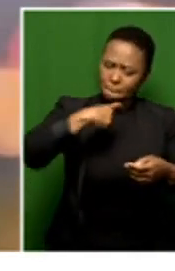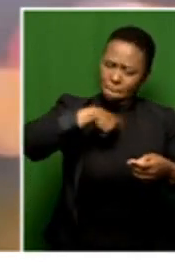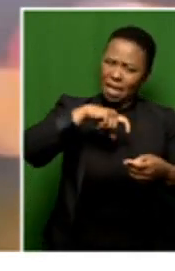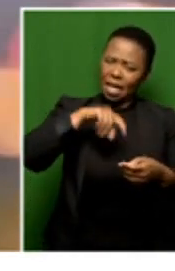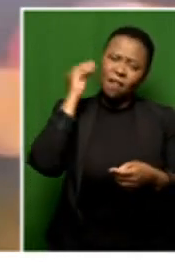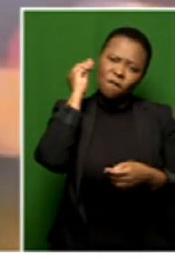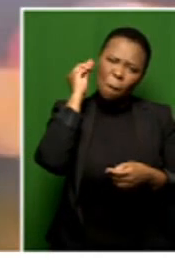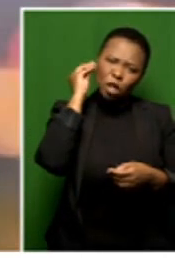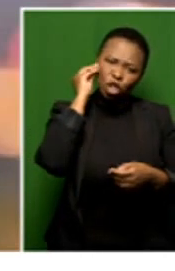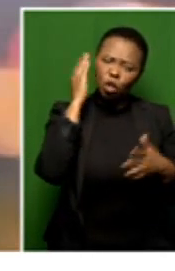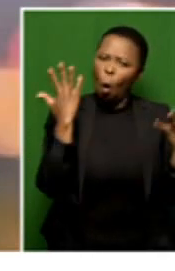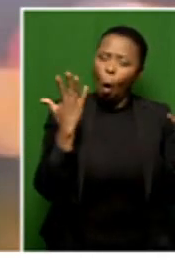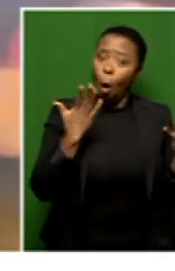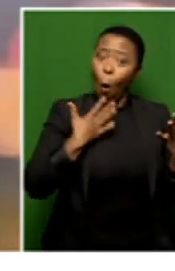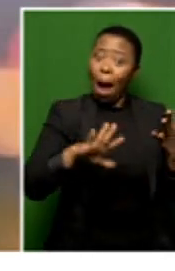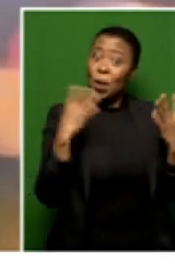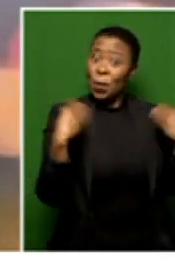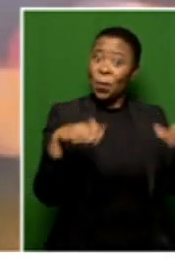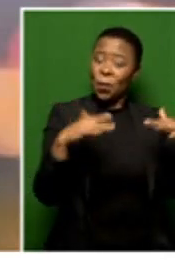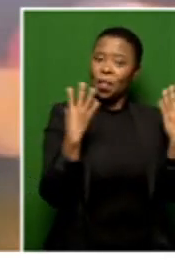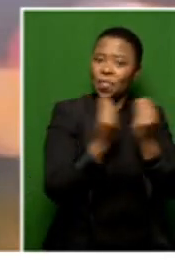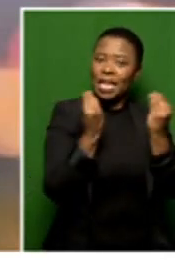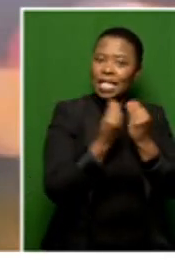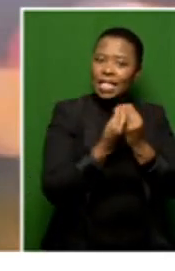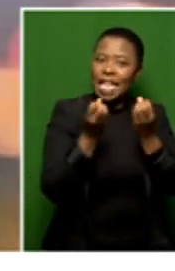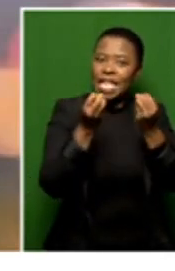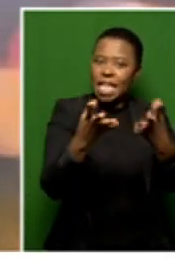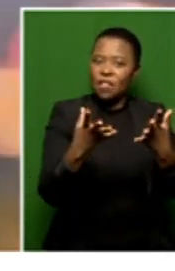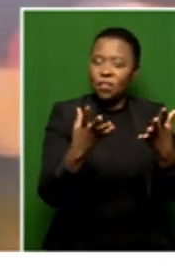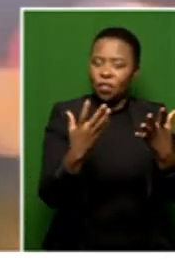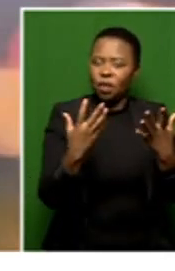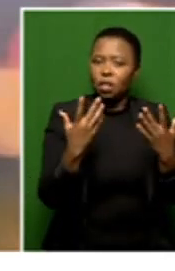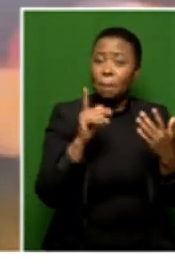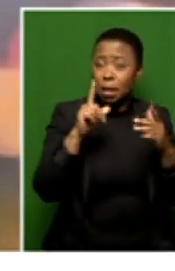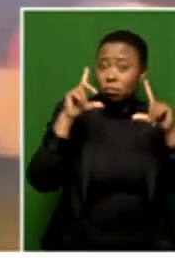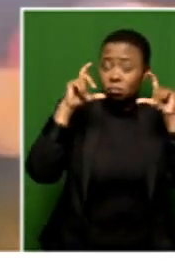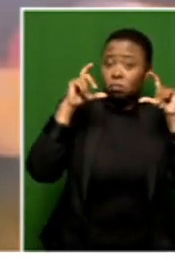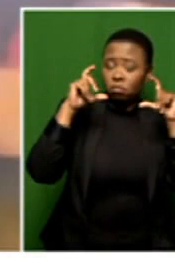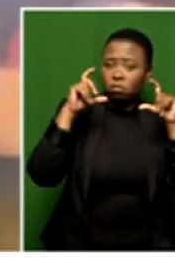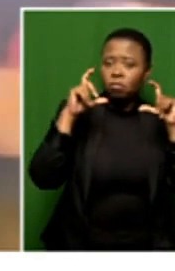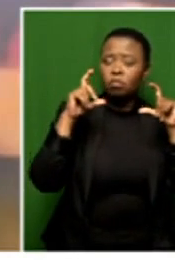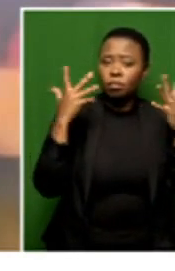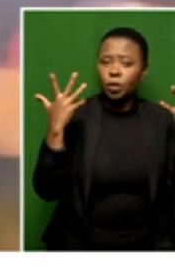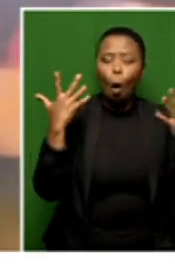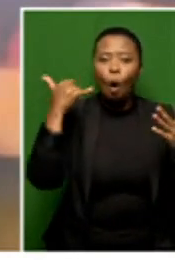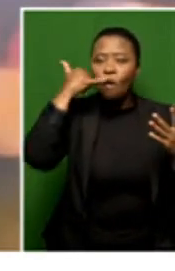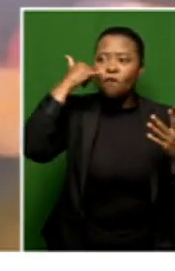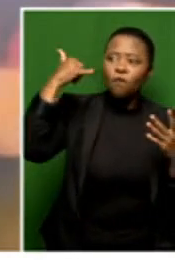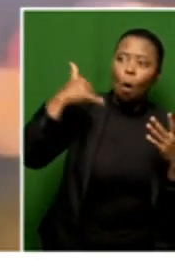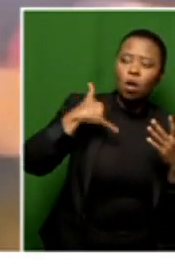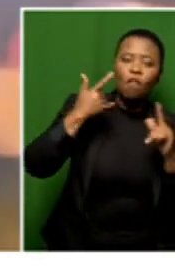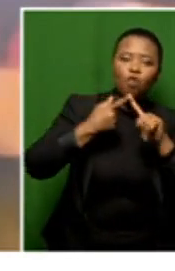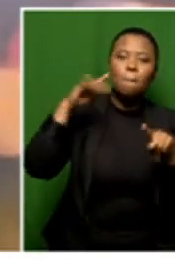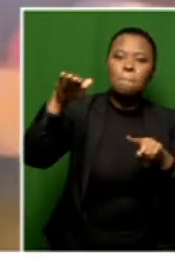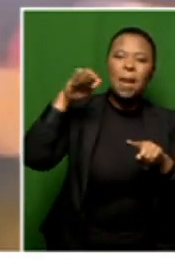for trying to get a great deal with caution. We need to, in terms of if we're getting any sort of phone calls from a